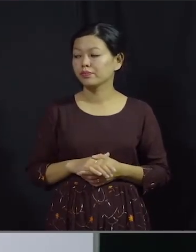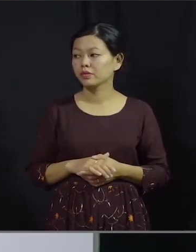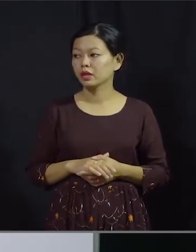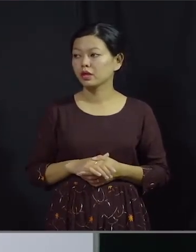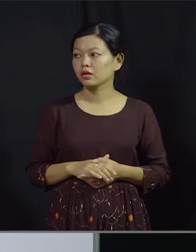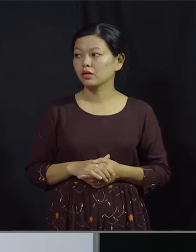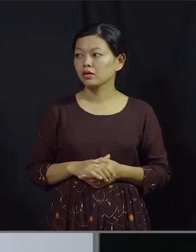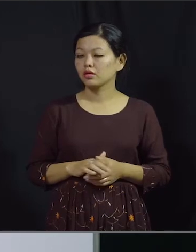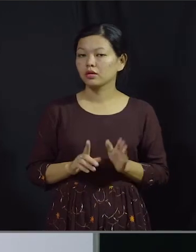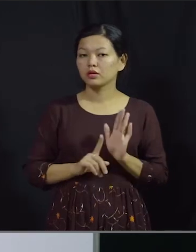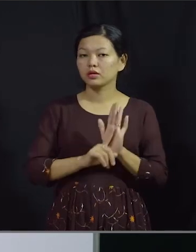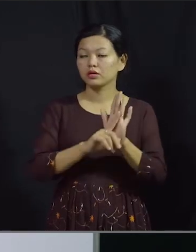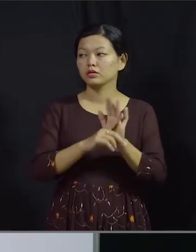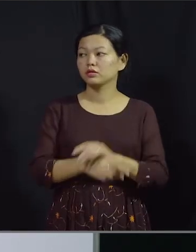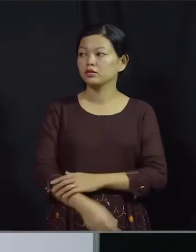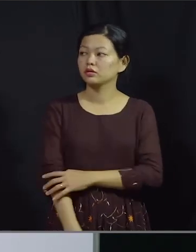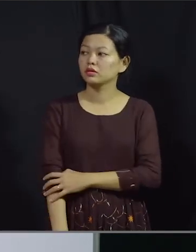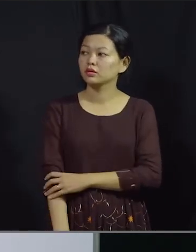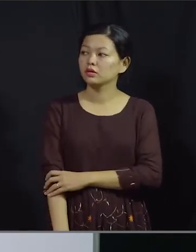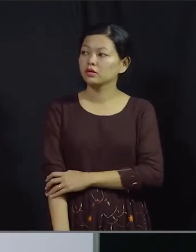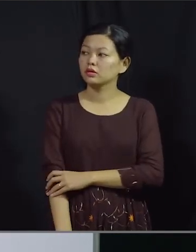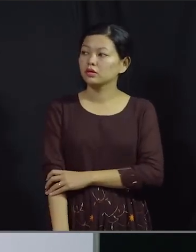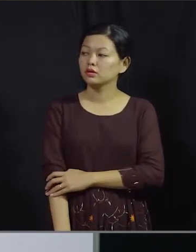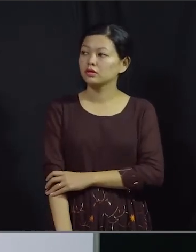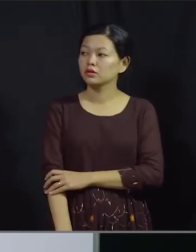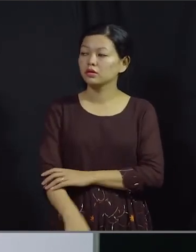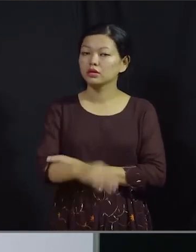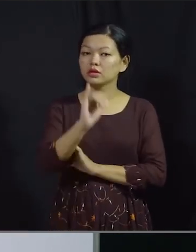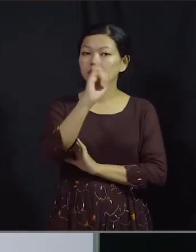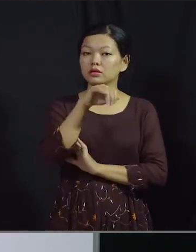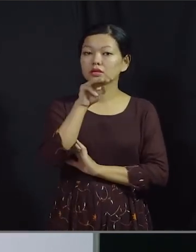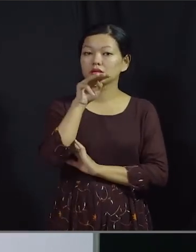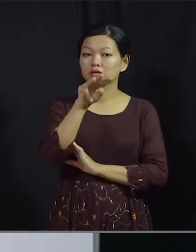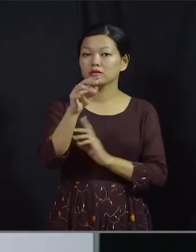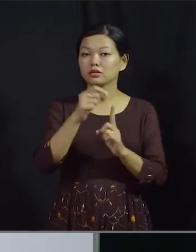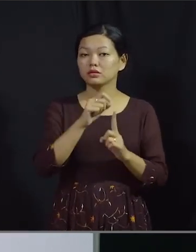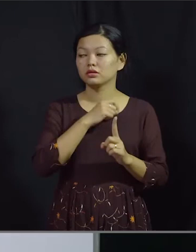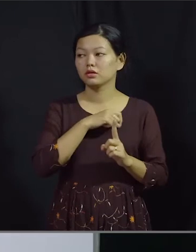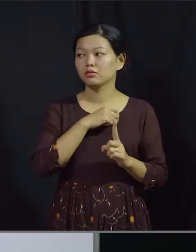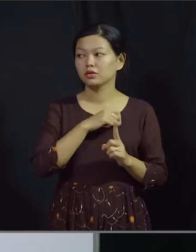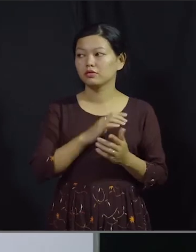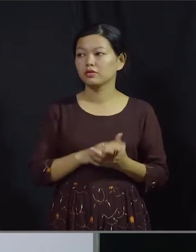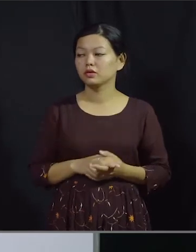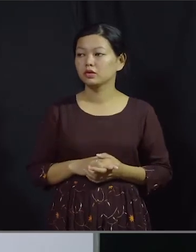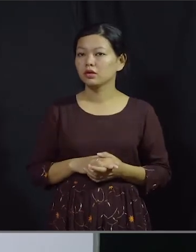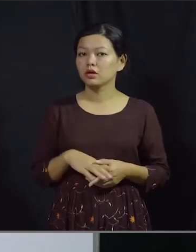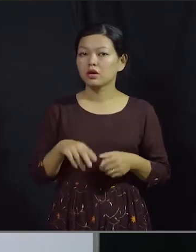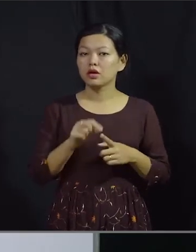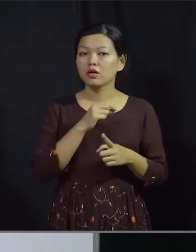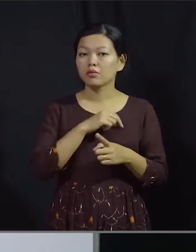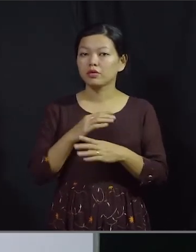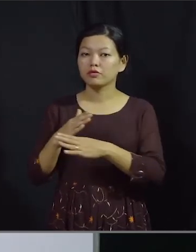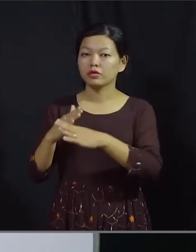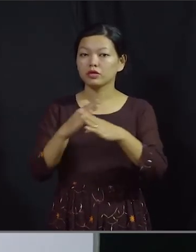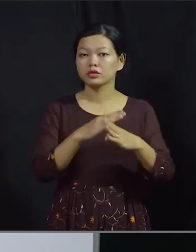I'll show you this. This is the net profit. So the profit sharing ratio of